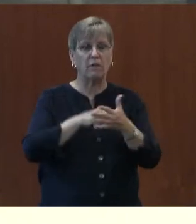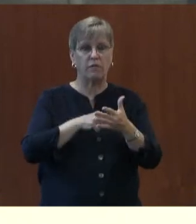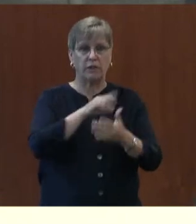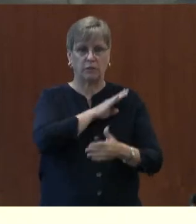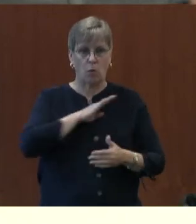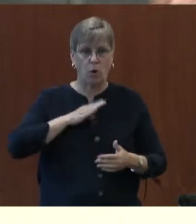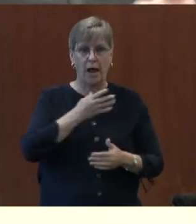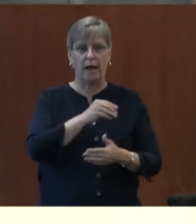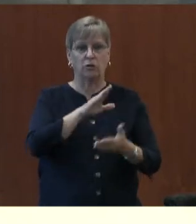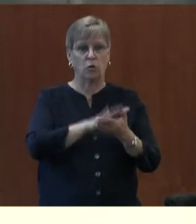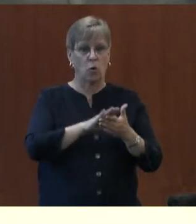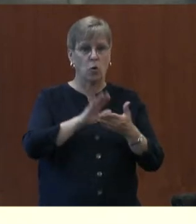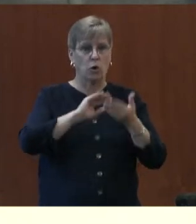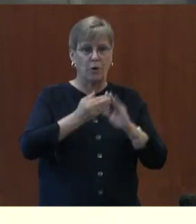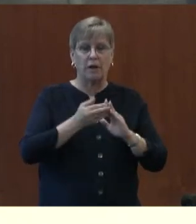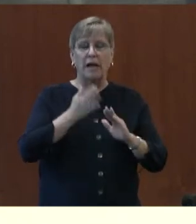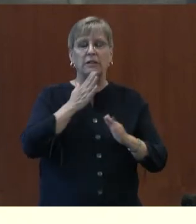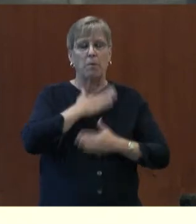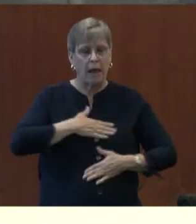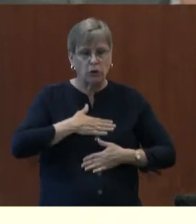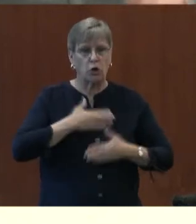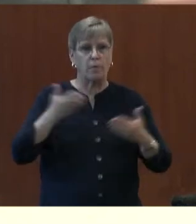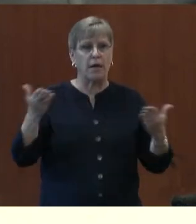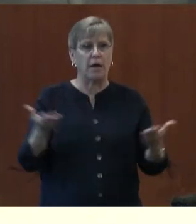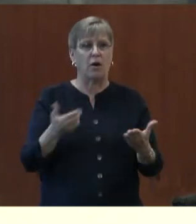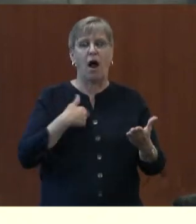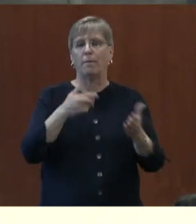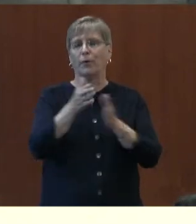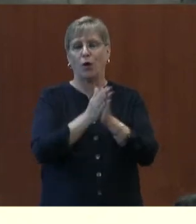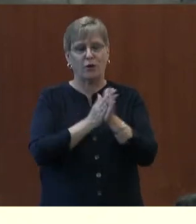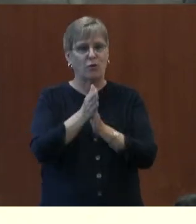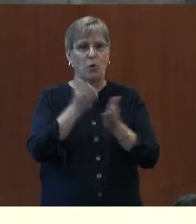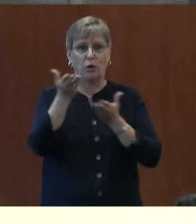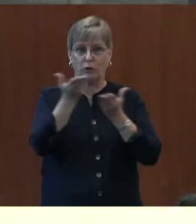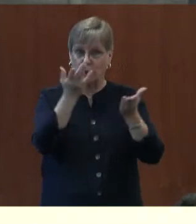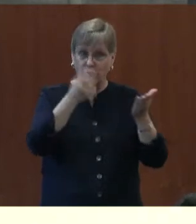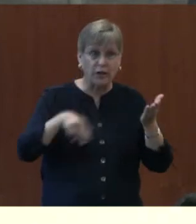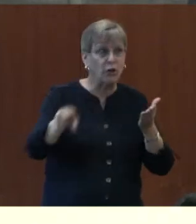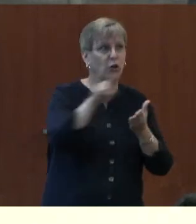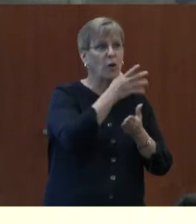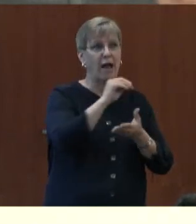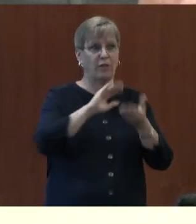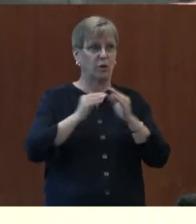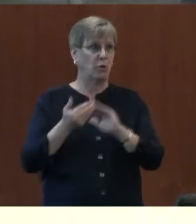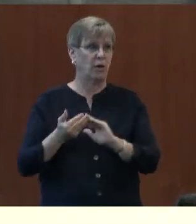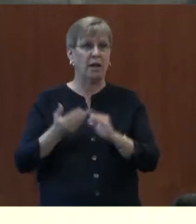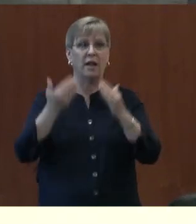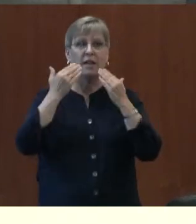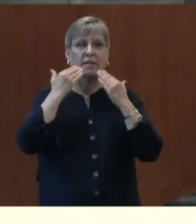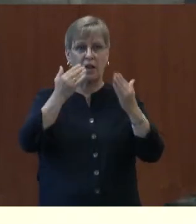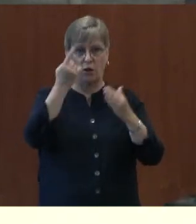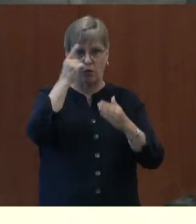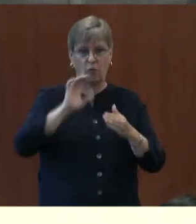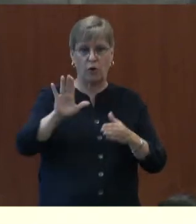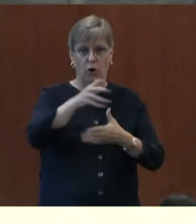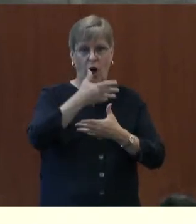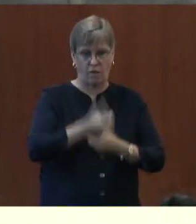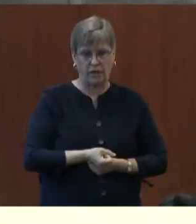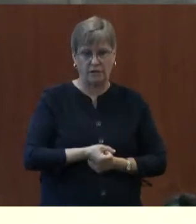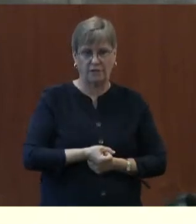school community. It's a pleasure to be here. I just look forward to serving you and this community. Thank you for your